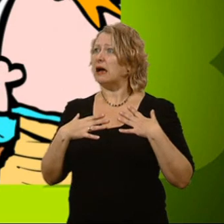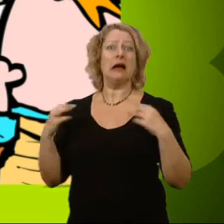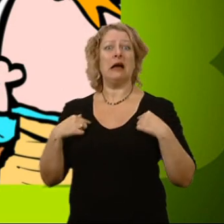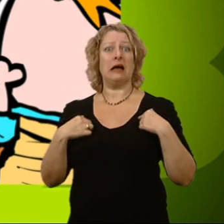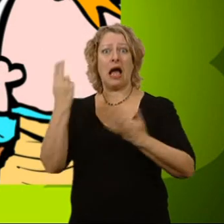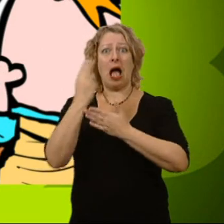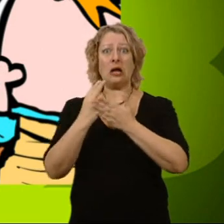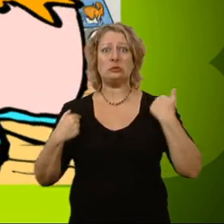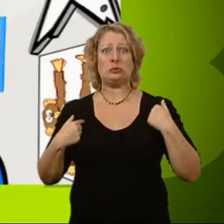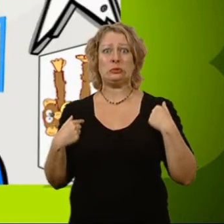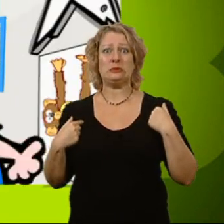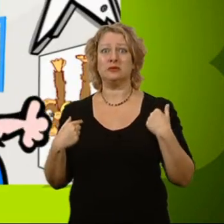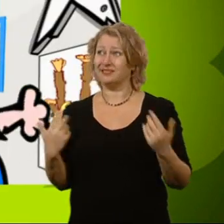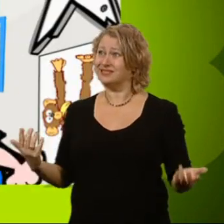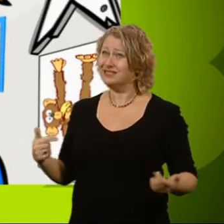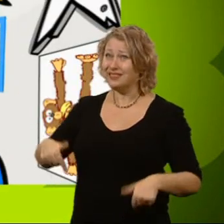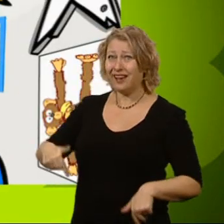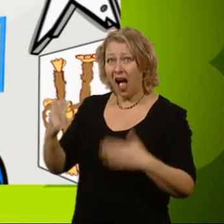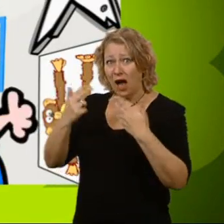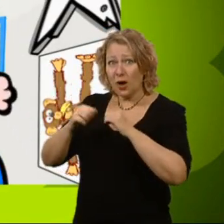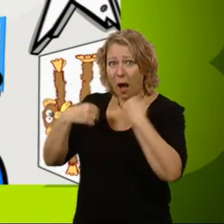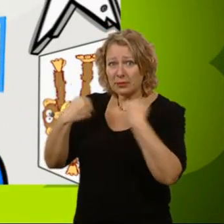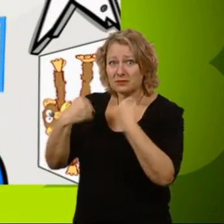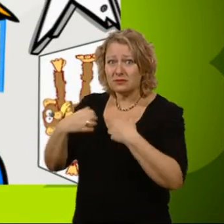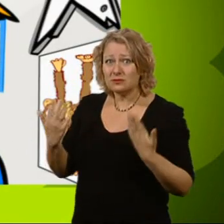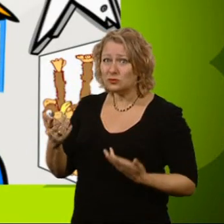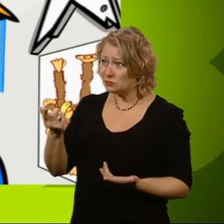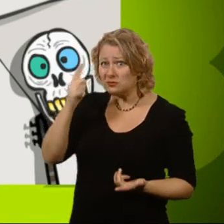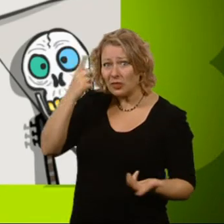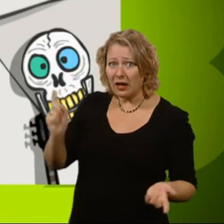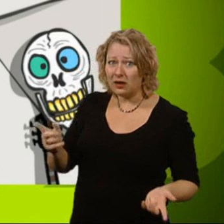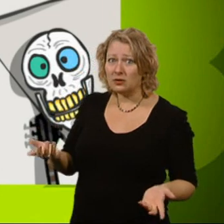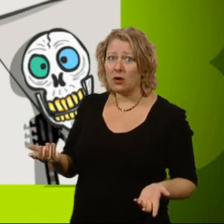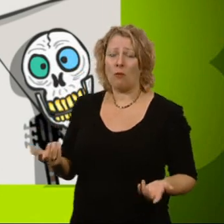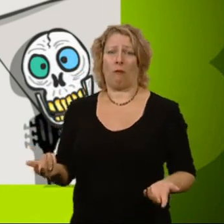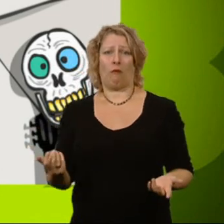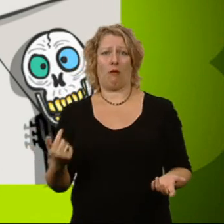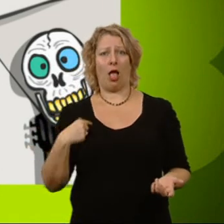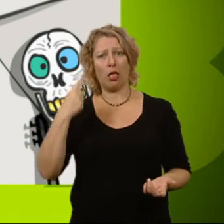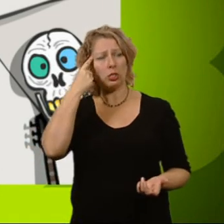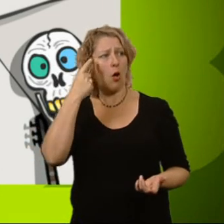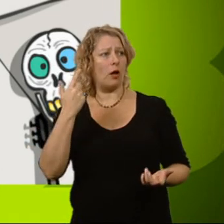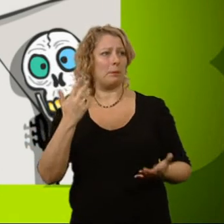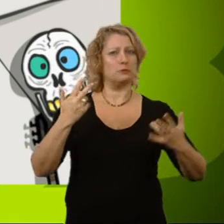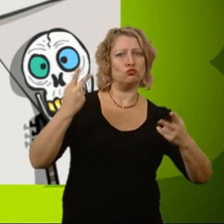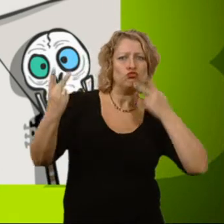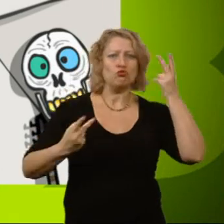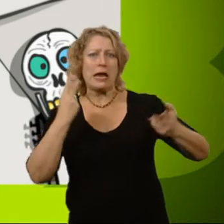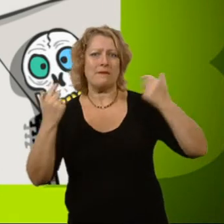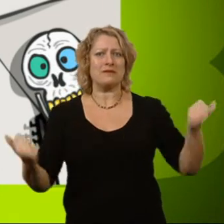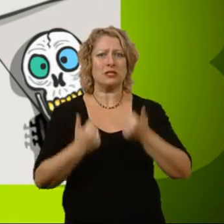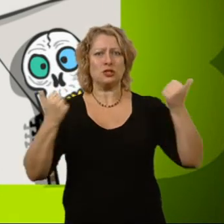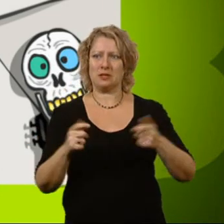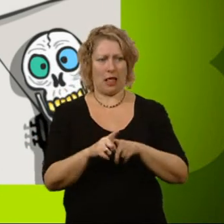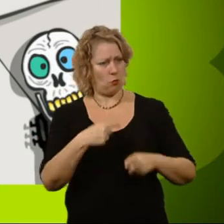I'm a cartoon! Well, it's a cartoon cupboard. What did you expect? Well, I was expecting a big song to end the